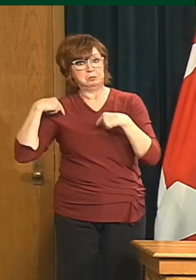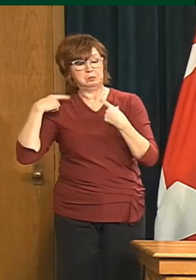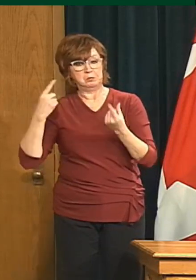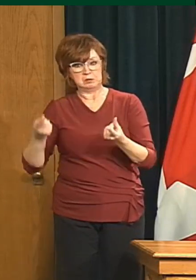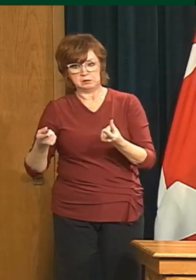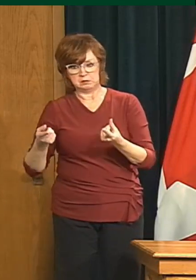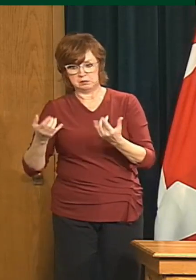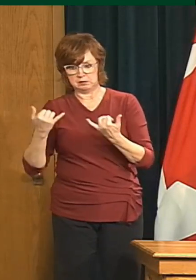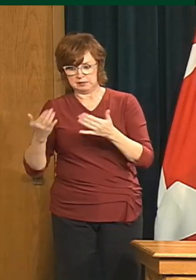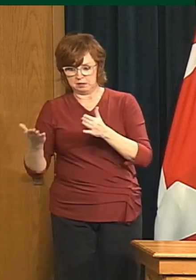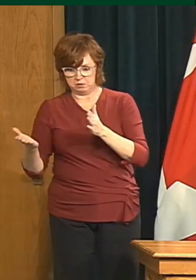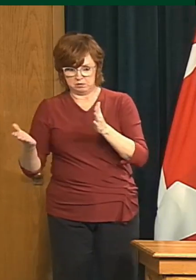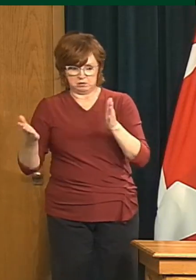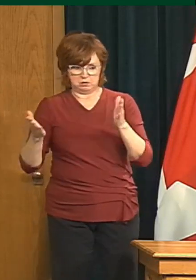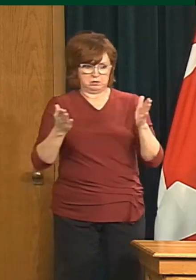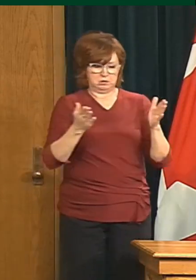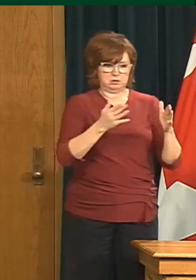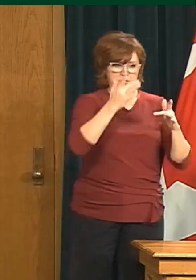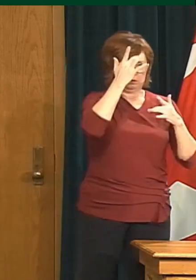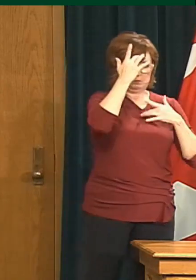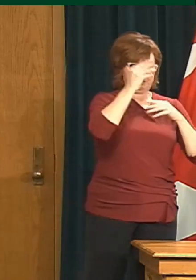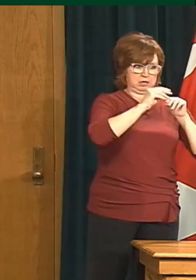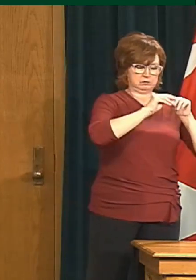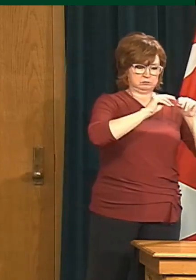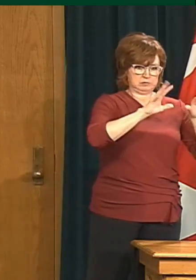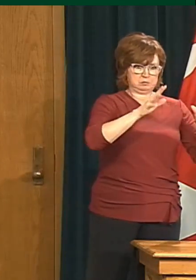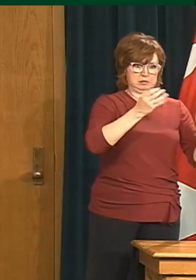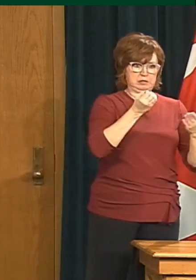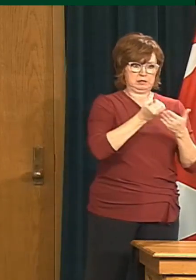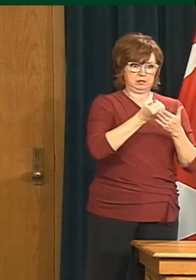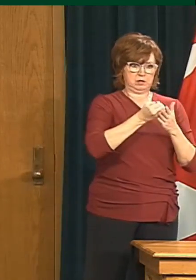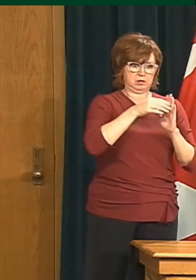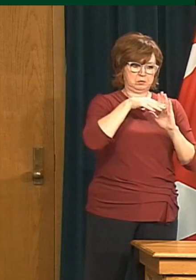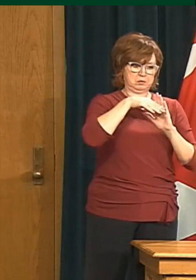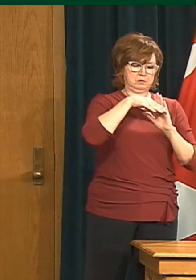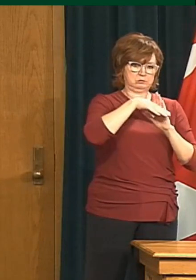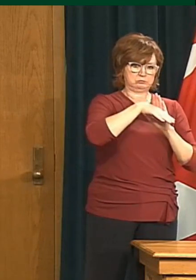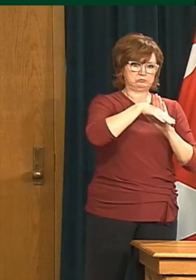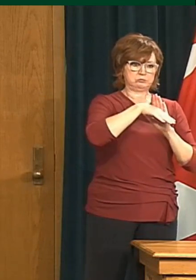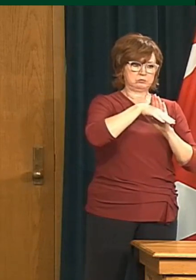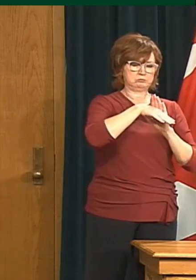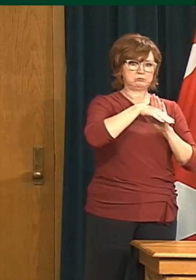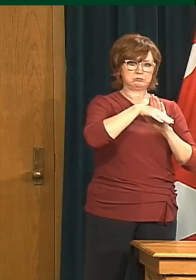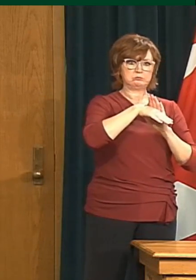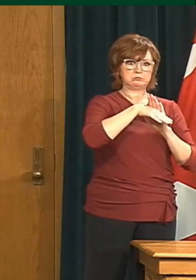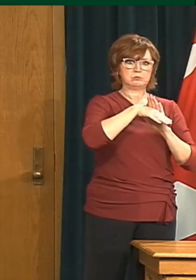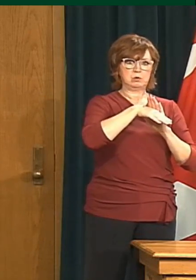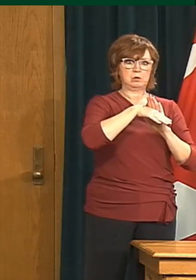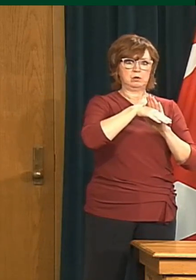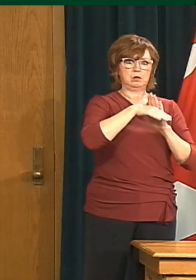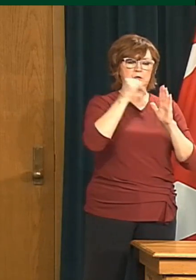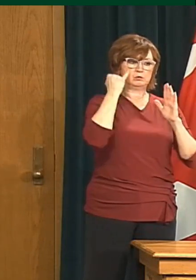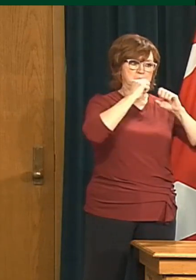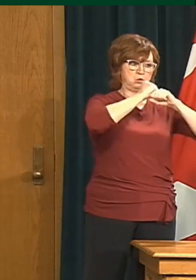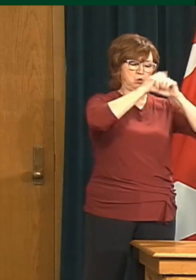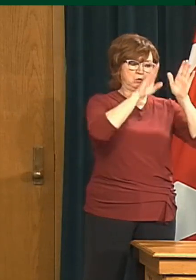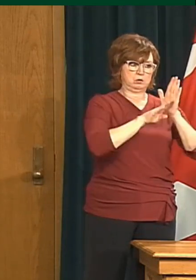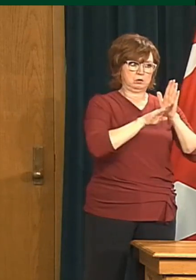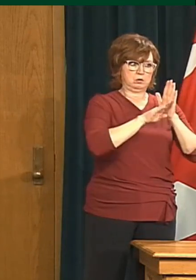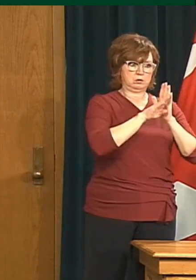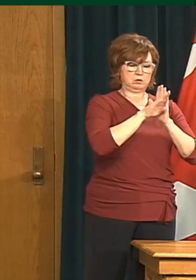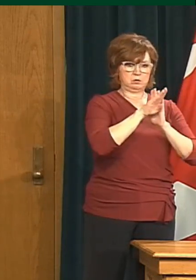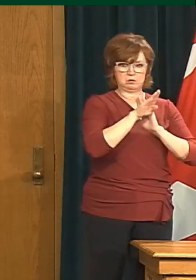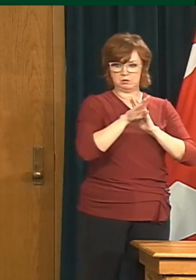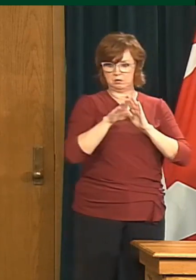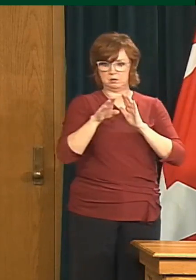economy to fully recover, but when we get to a point where it's fully recovered, and if we're very mindful of our expenses and